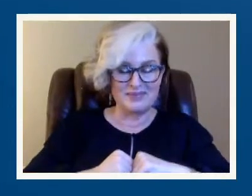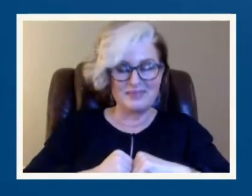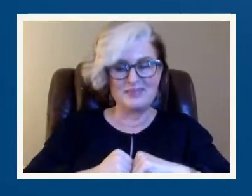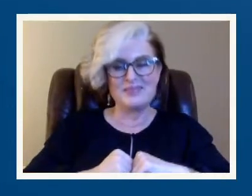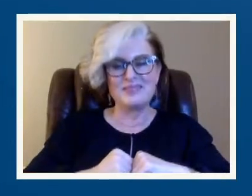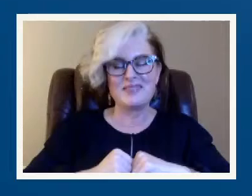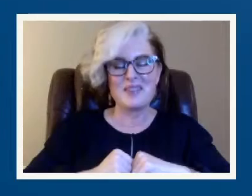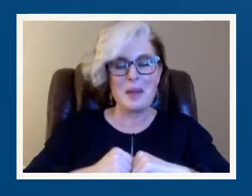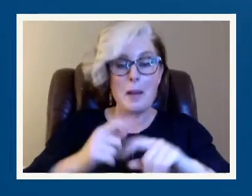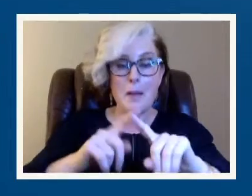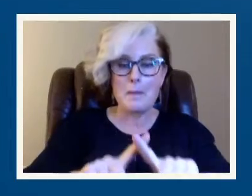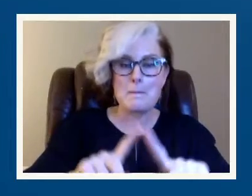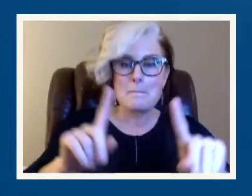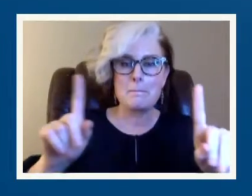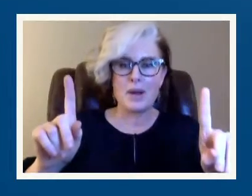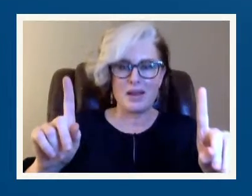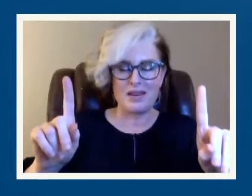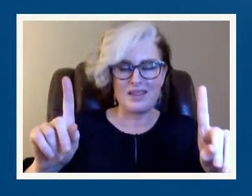But